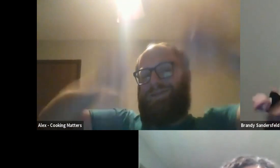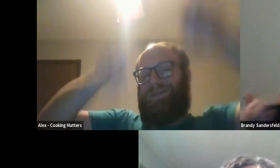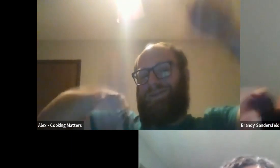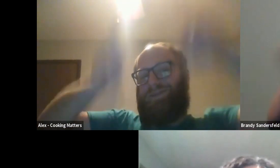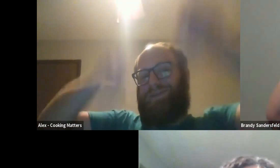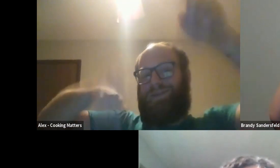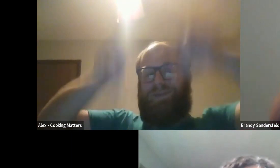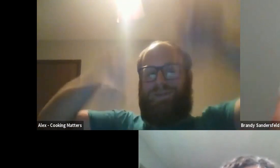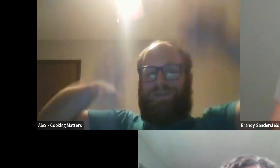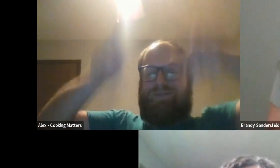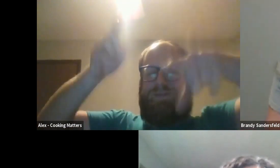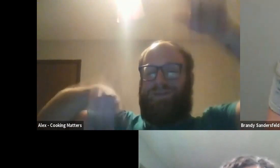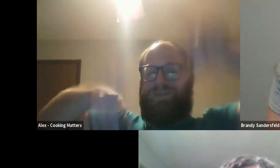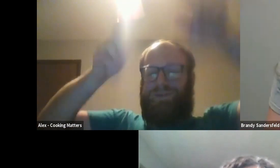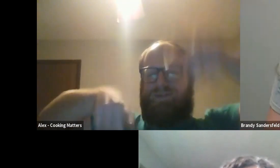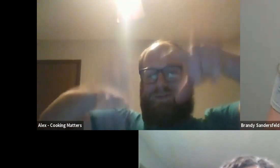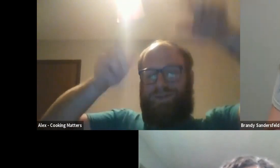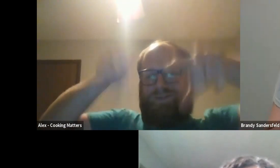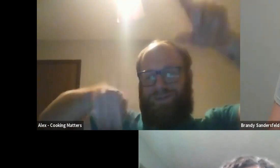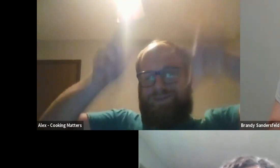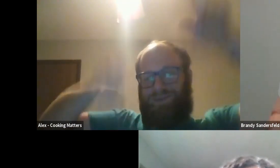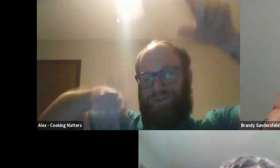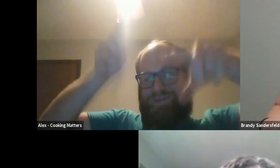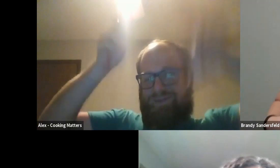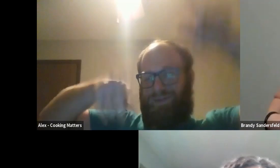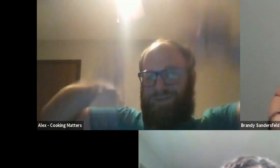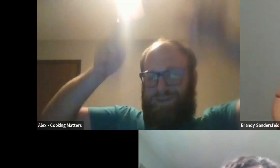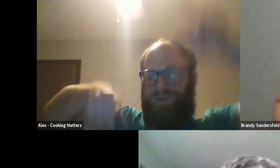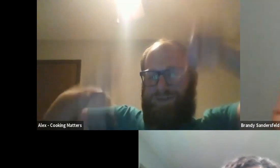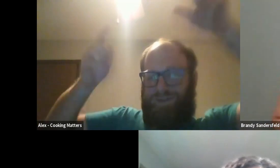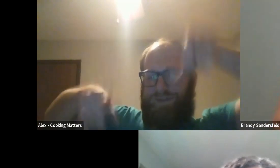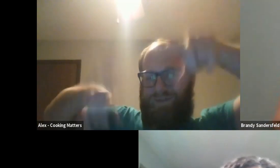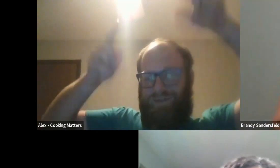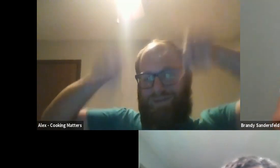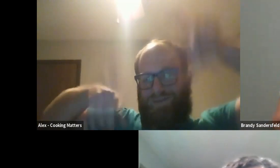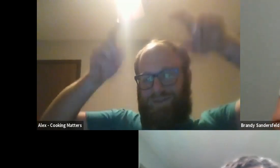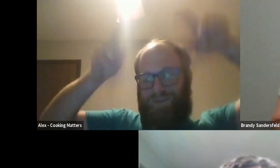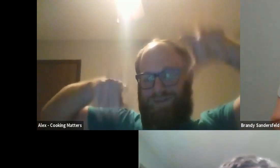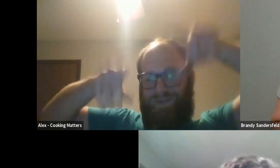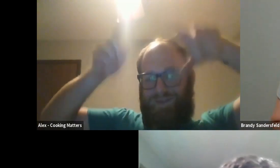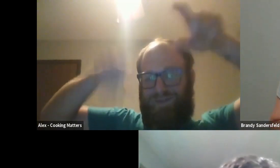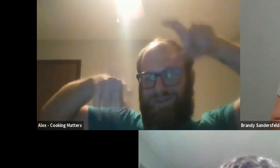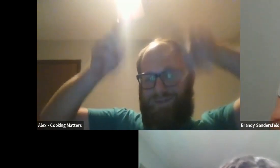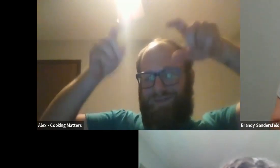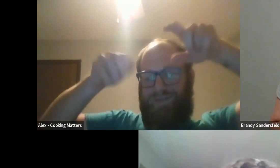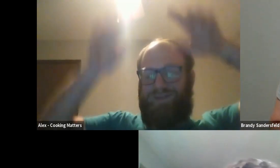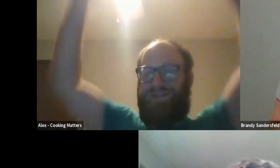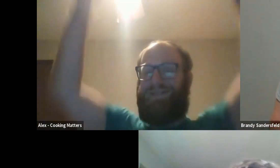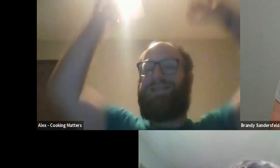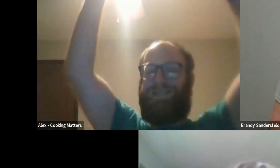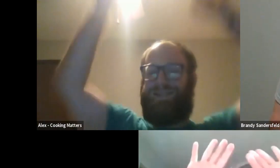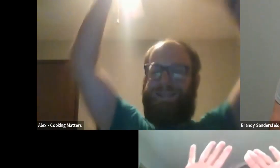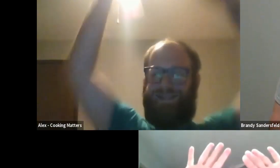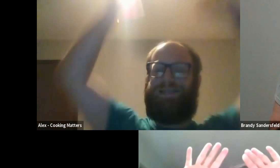still participating currently, is the lovely Miss Vicky.